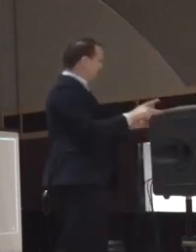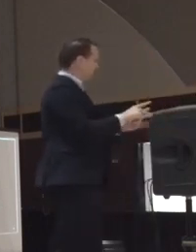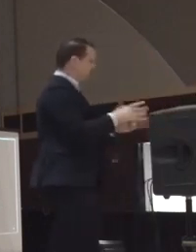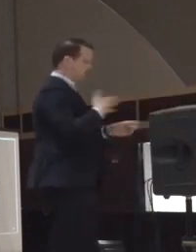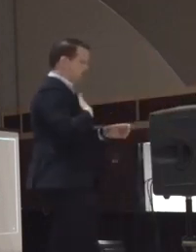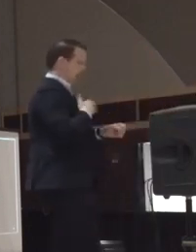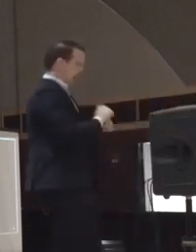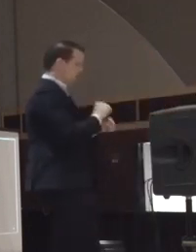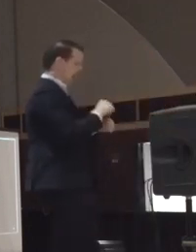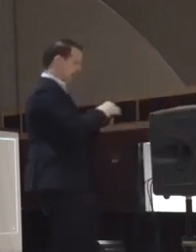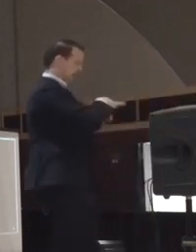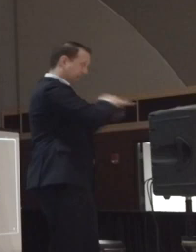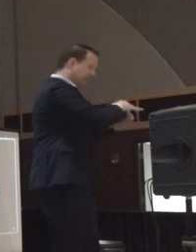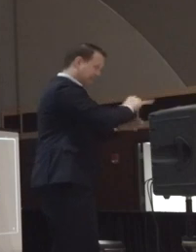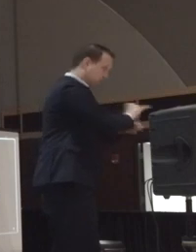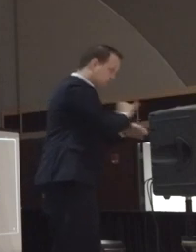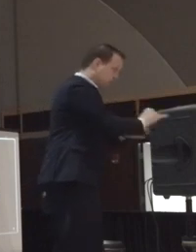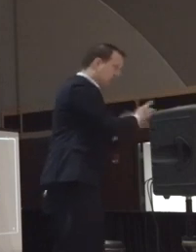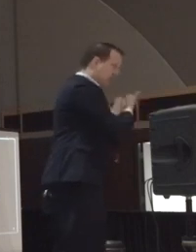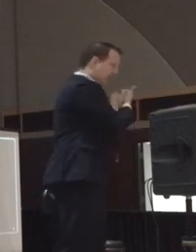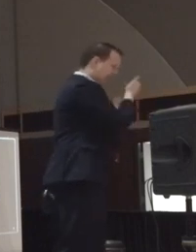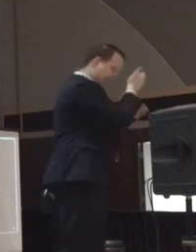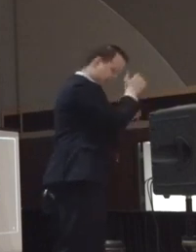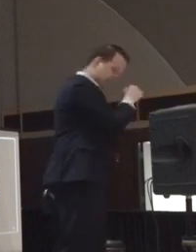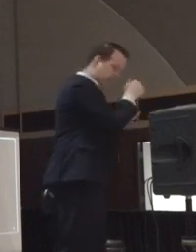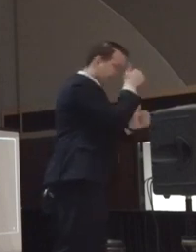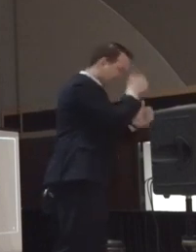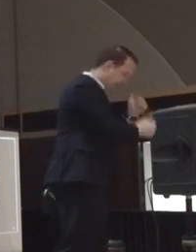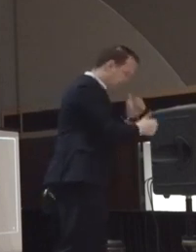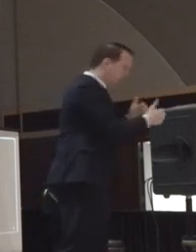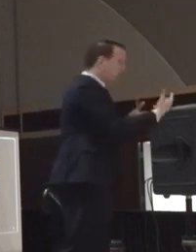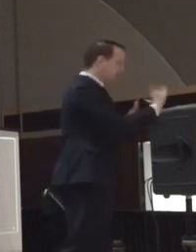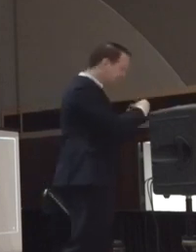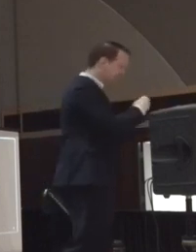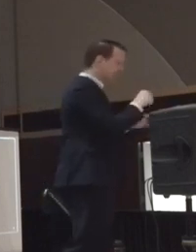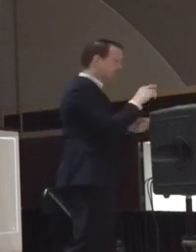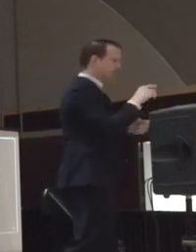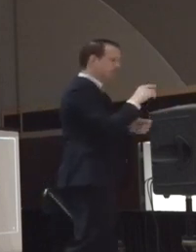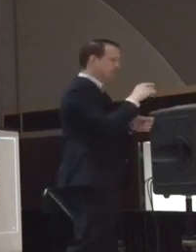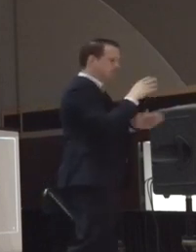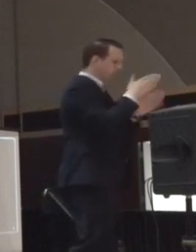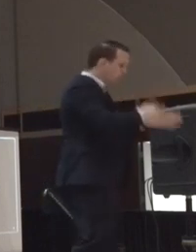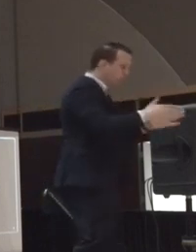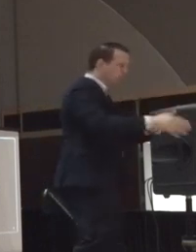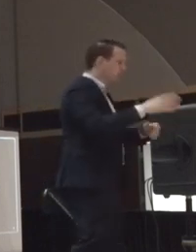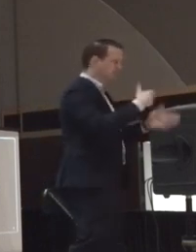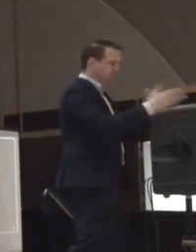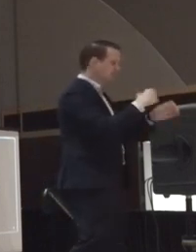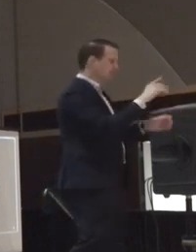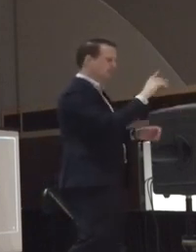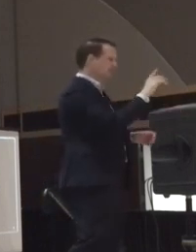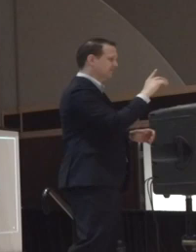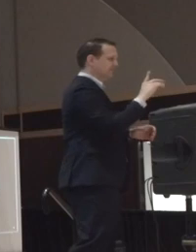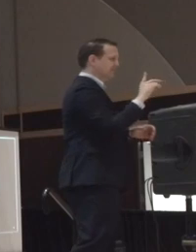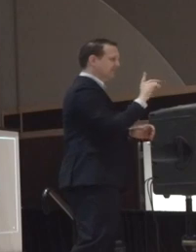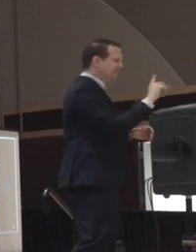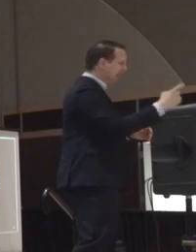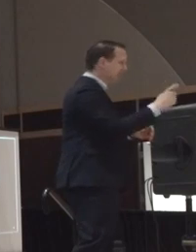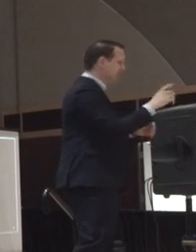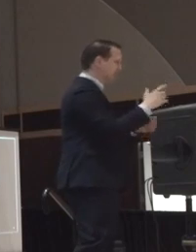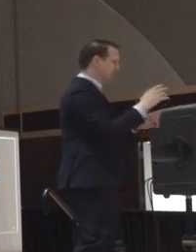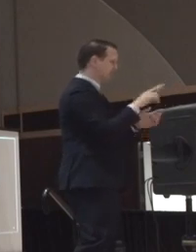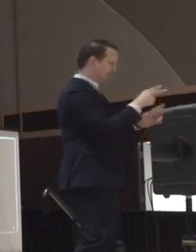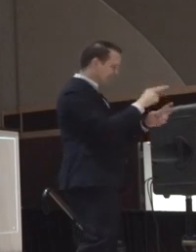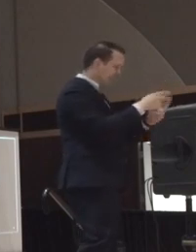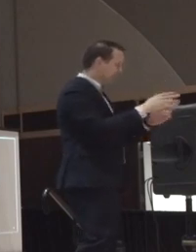work in the meat industry, every autistic welder, geeks, dyslexic, you name it, the